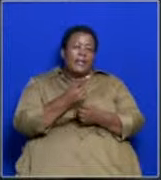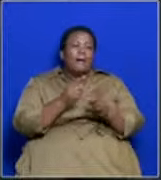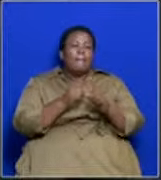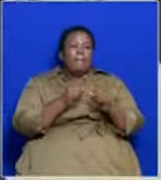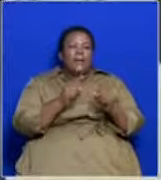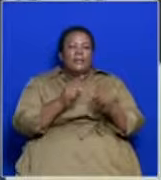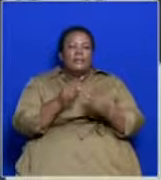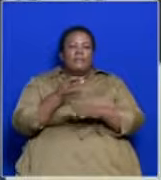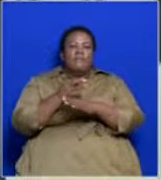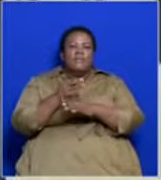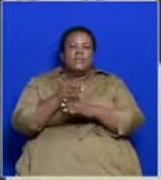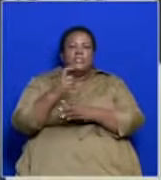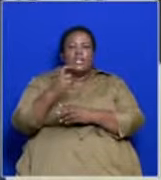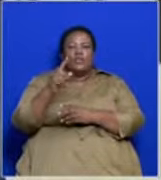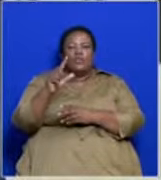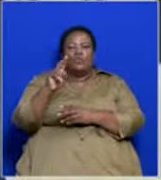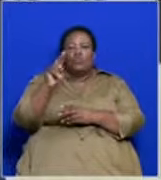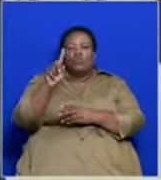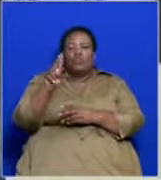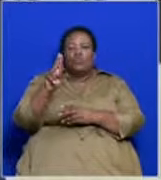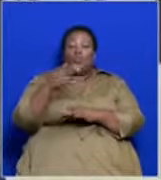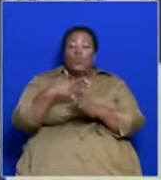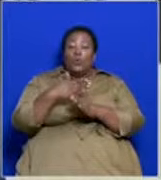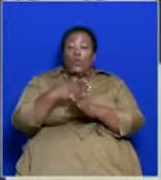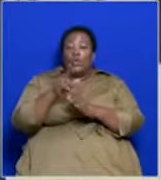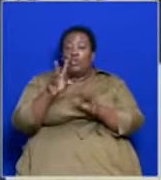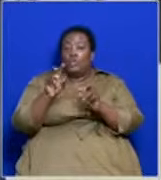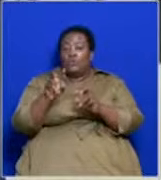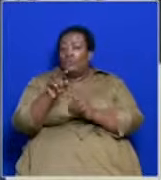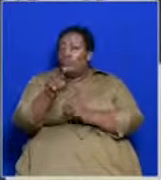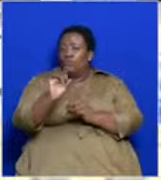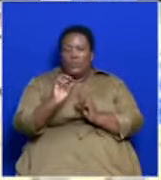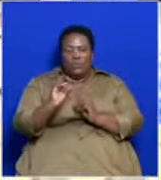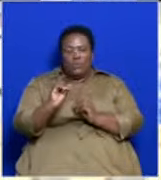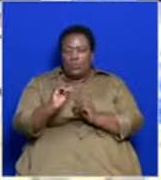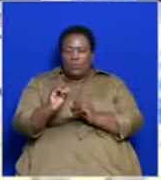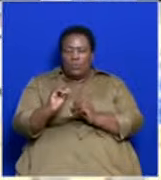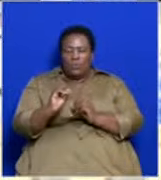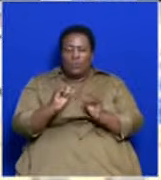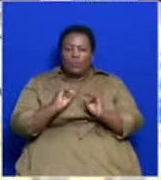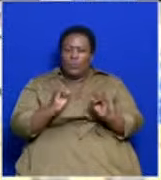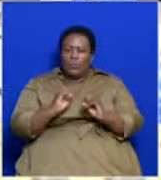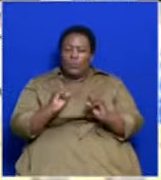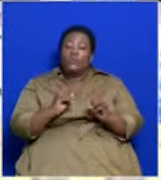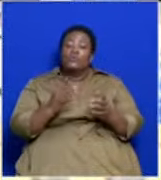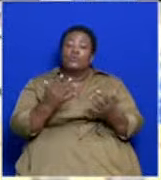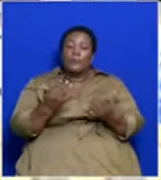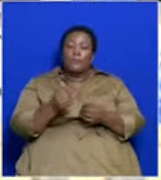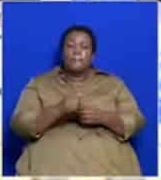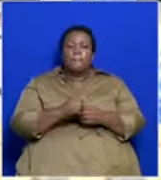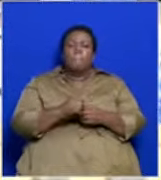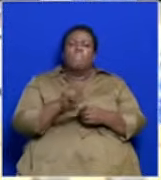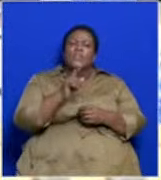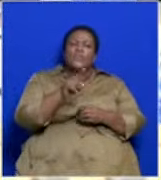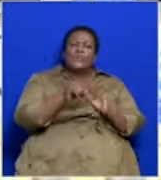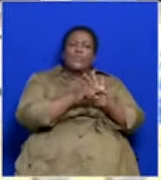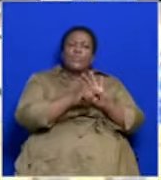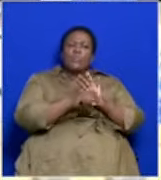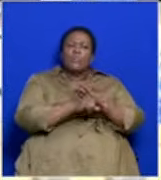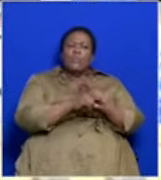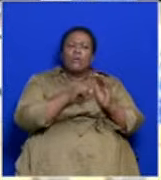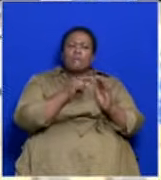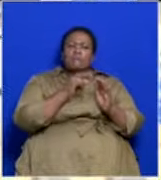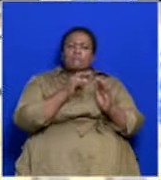you. My question is, when you make recommendations, negative recommendations, do you